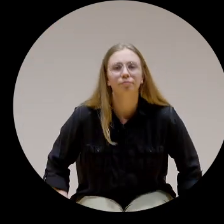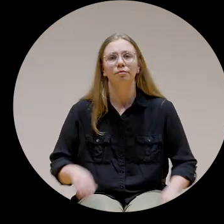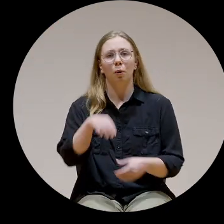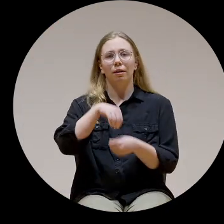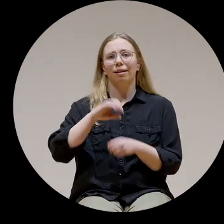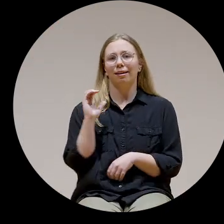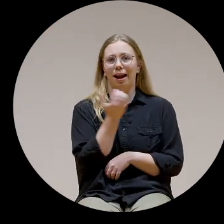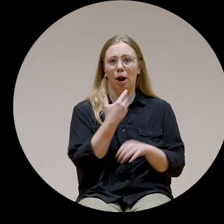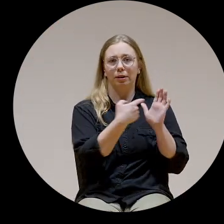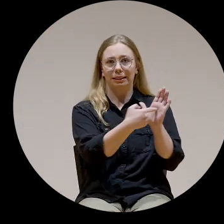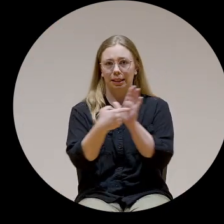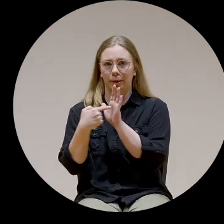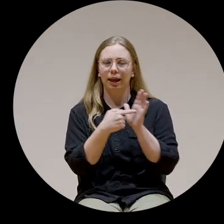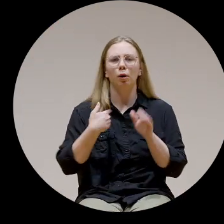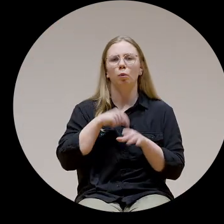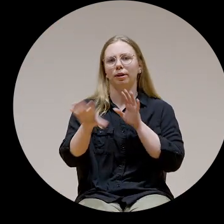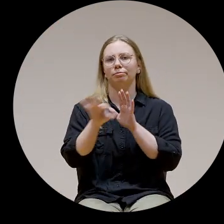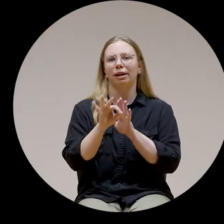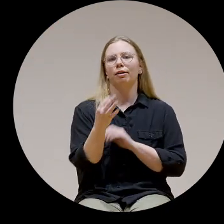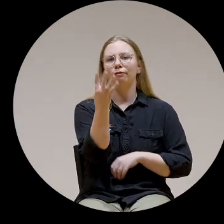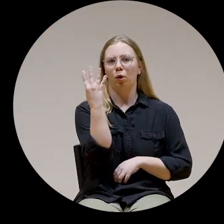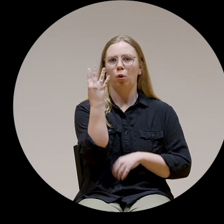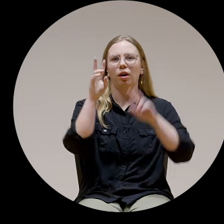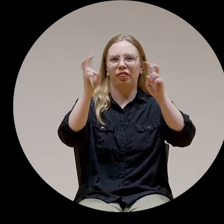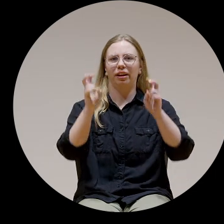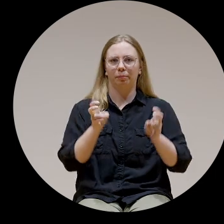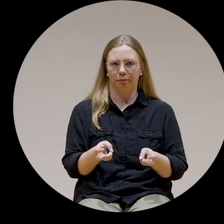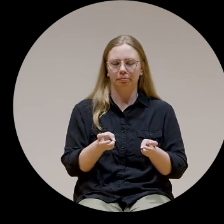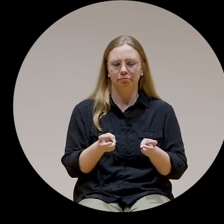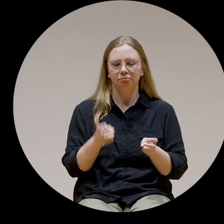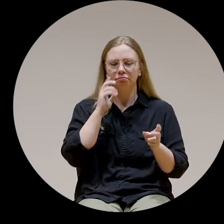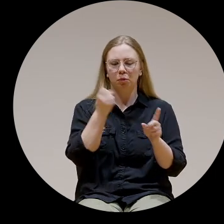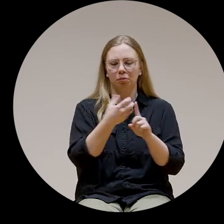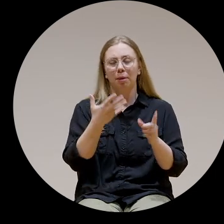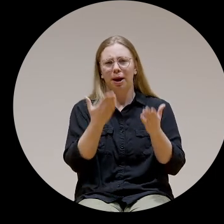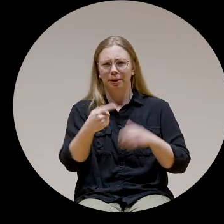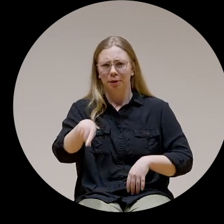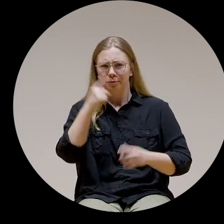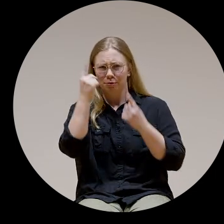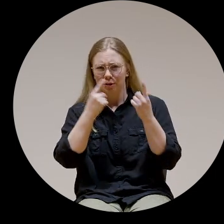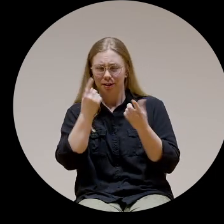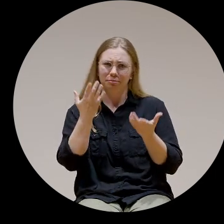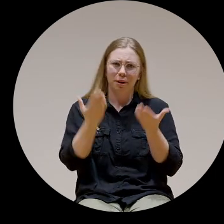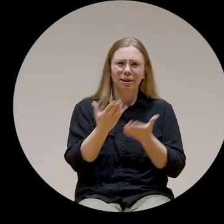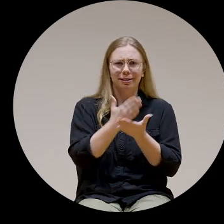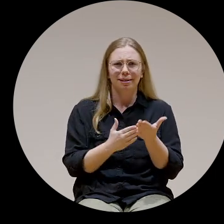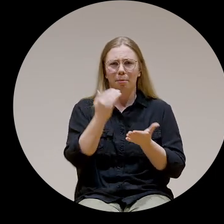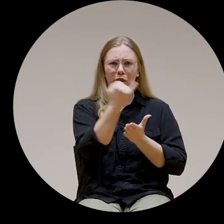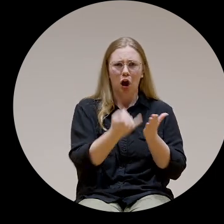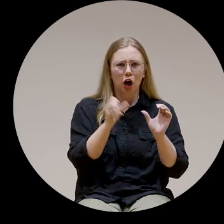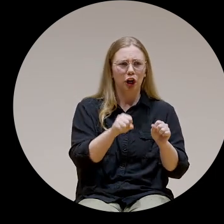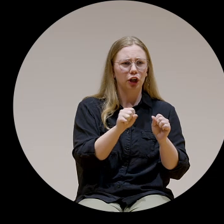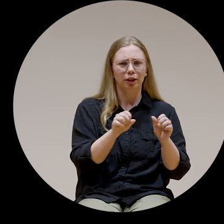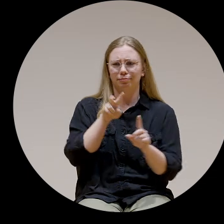on 4 organizational themes. And when you go through the show, you could probably say to yourself, well, some of these pieces could be in another